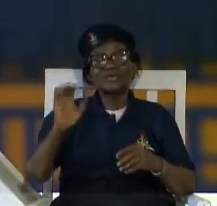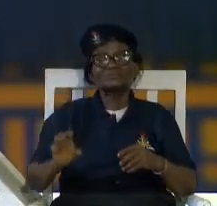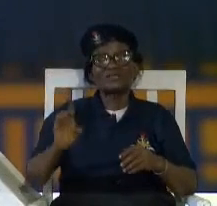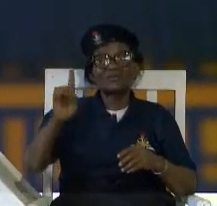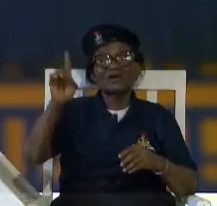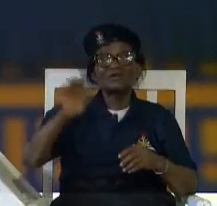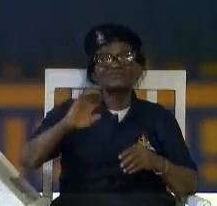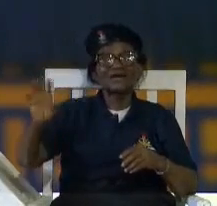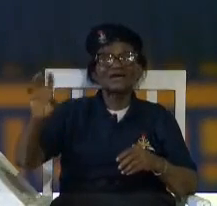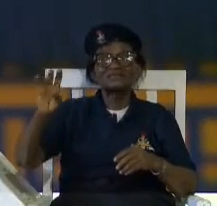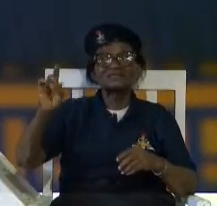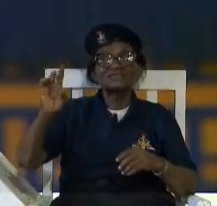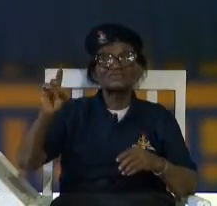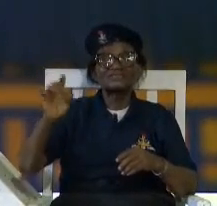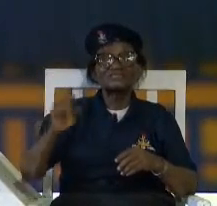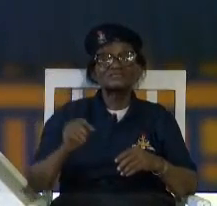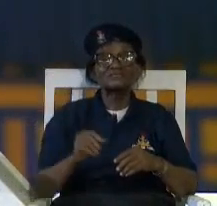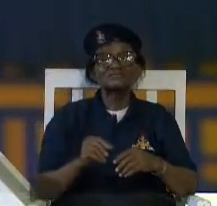verse 17.